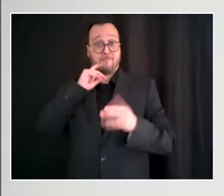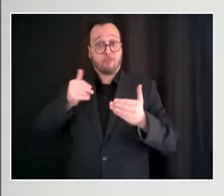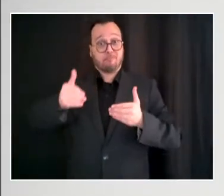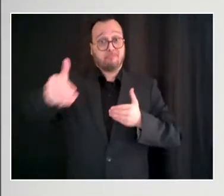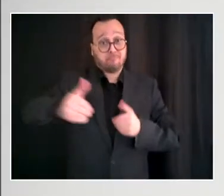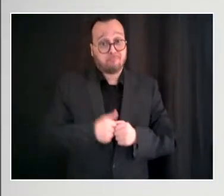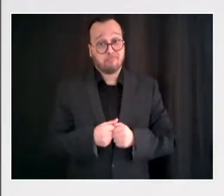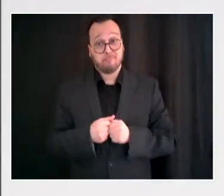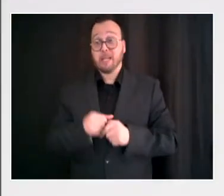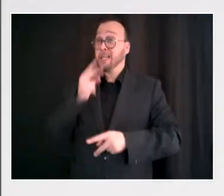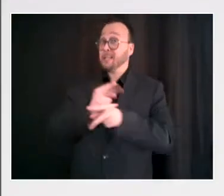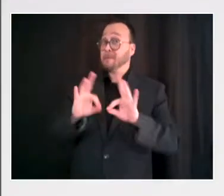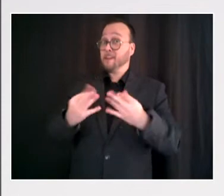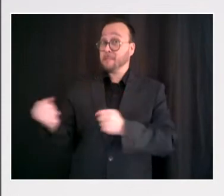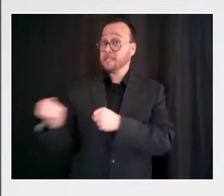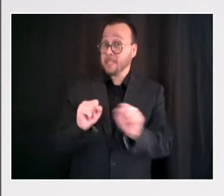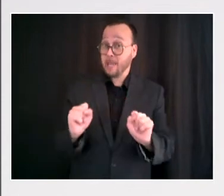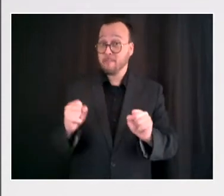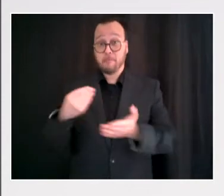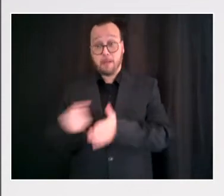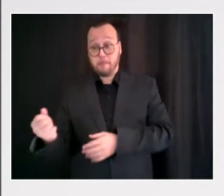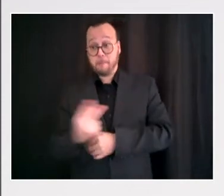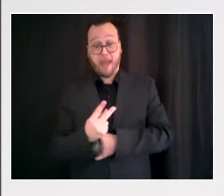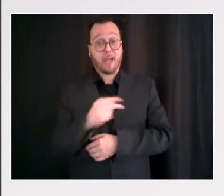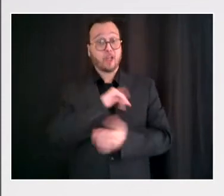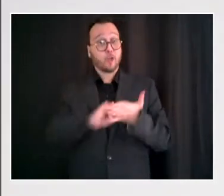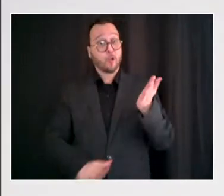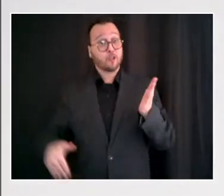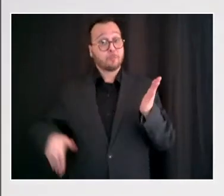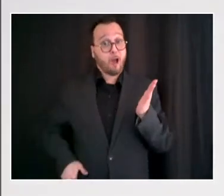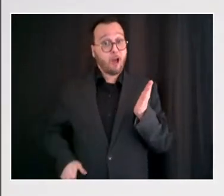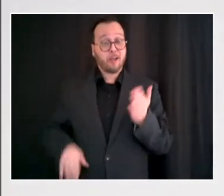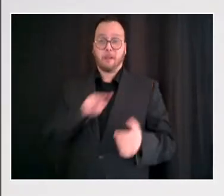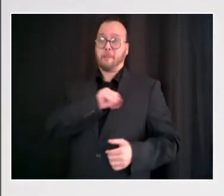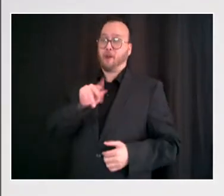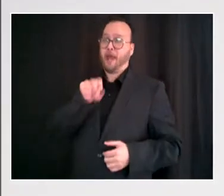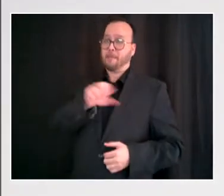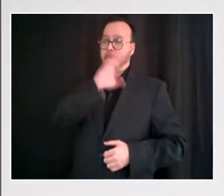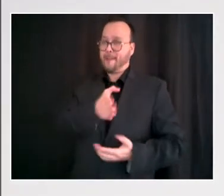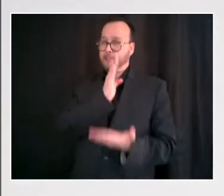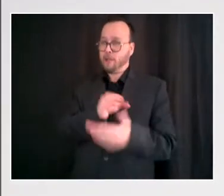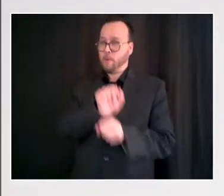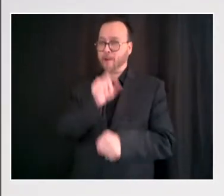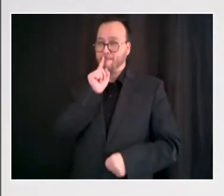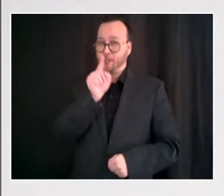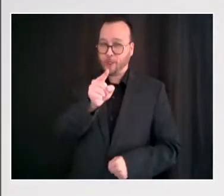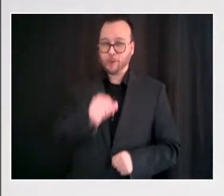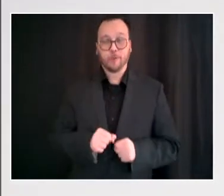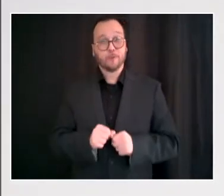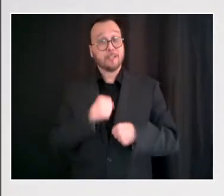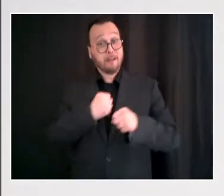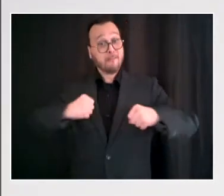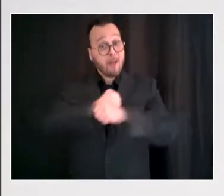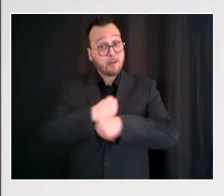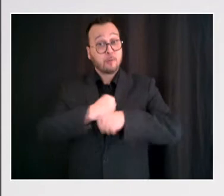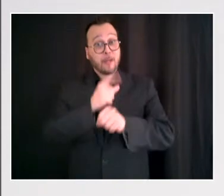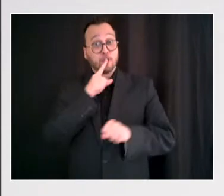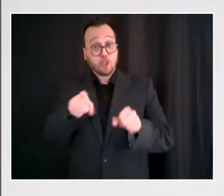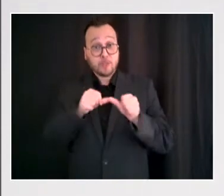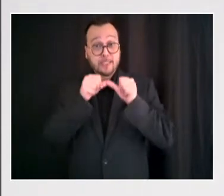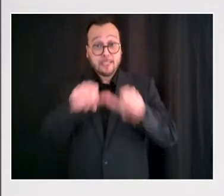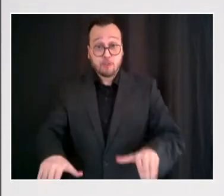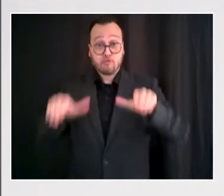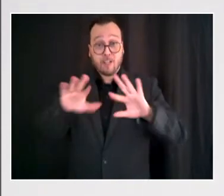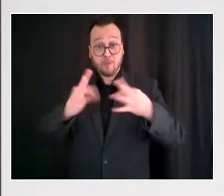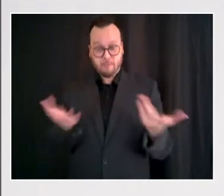New Yorkers' pockets, Mayor Adams never stopped working for you. He is fighting to ensure you can continue to raise your family right here